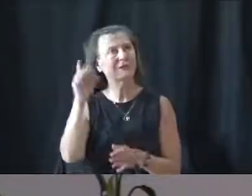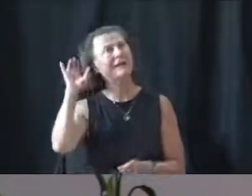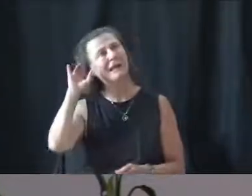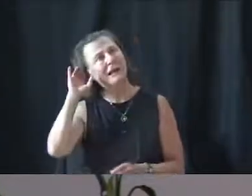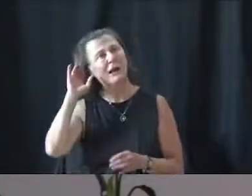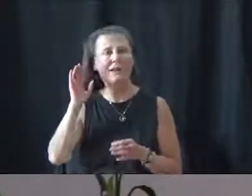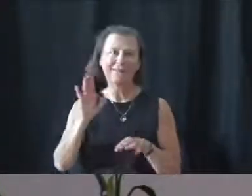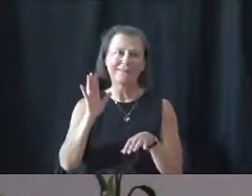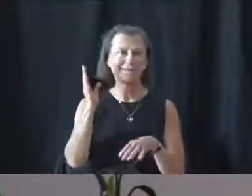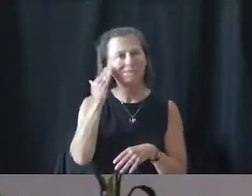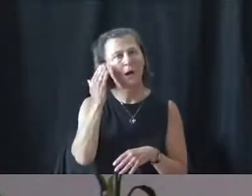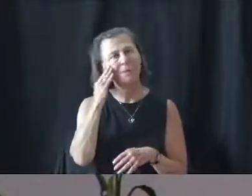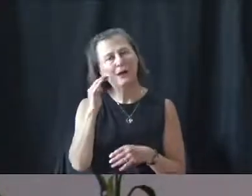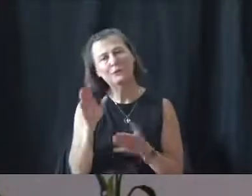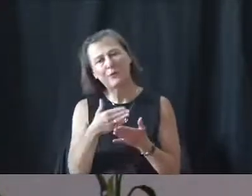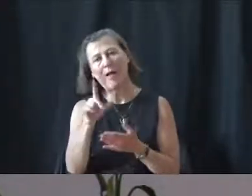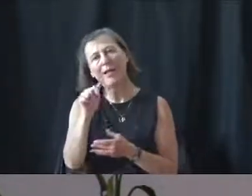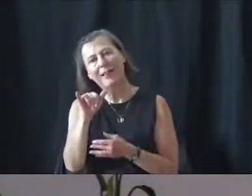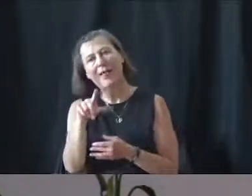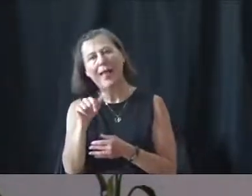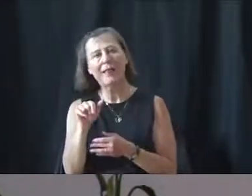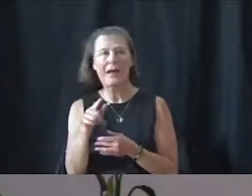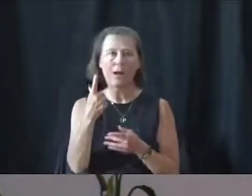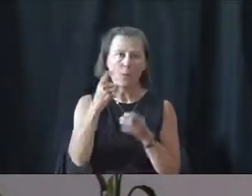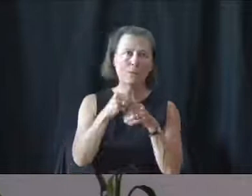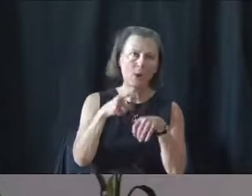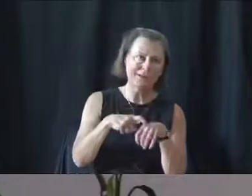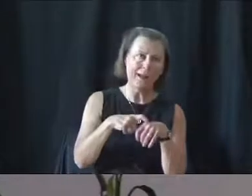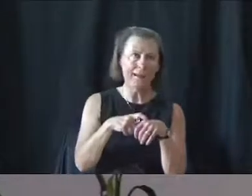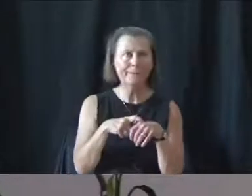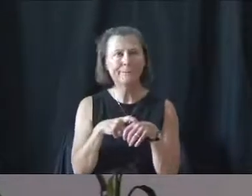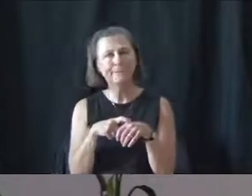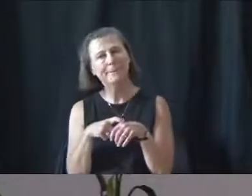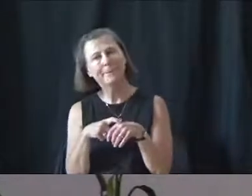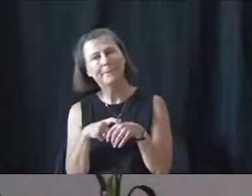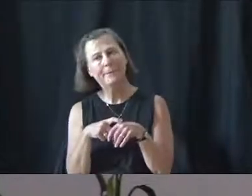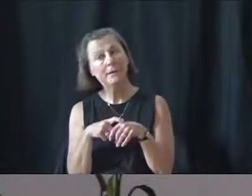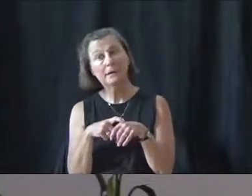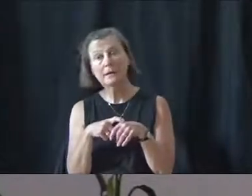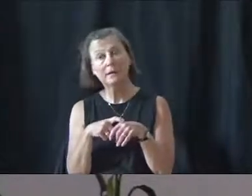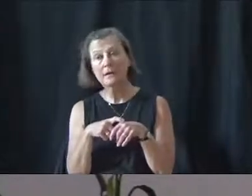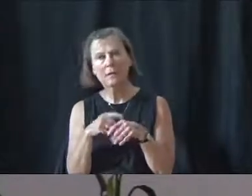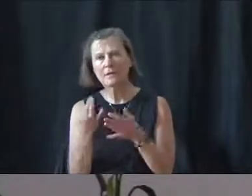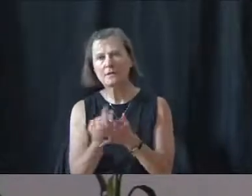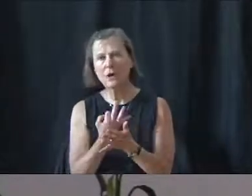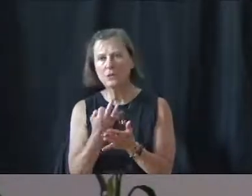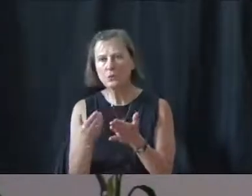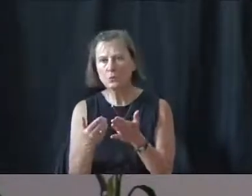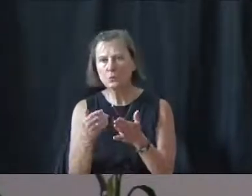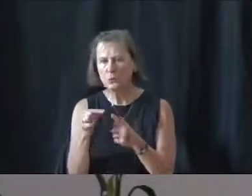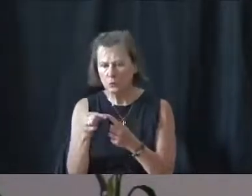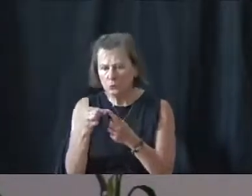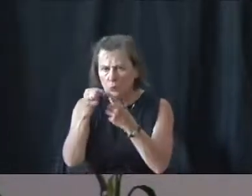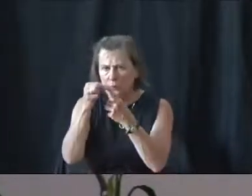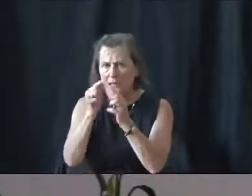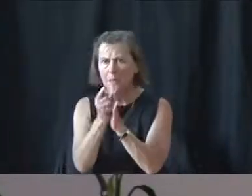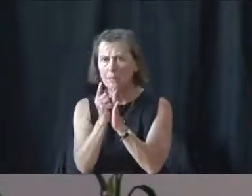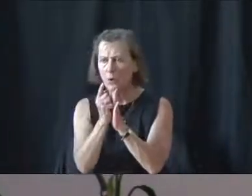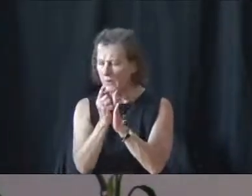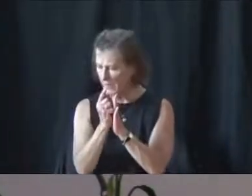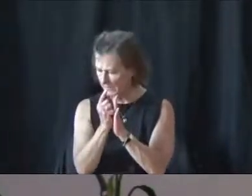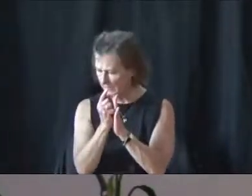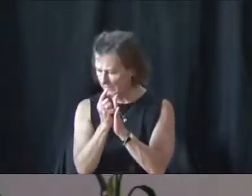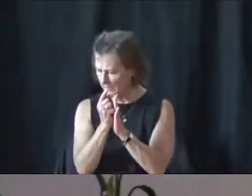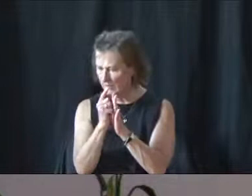that familiar song, Layla, one more time, it was a fresh, unique moment. It was